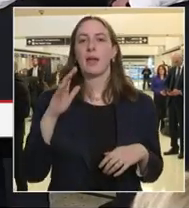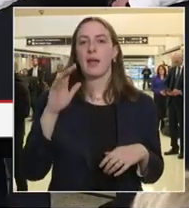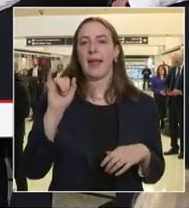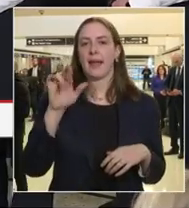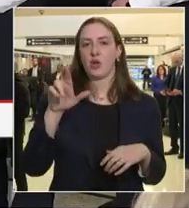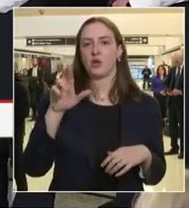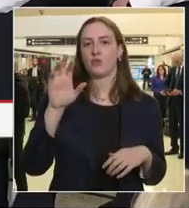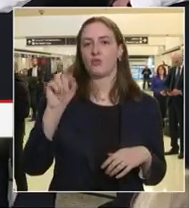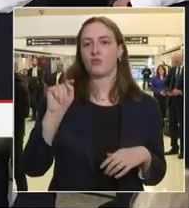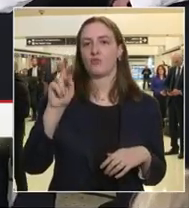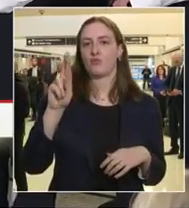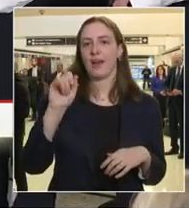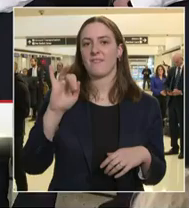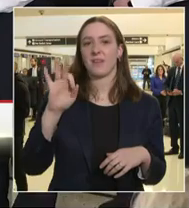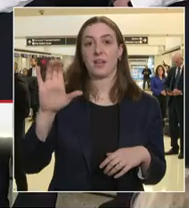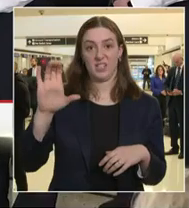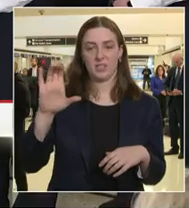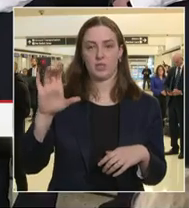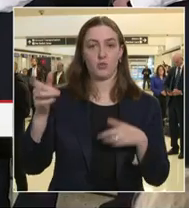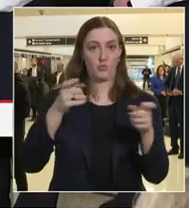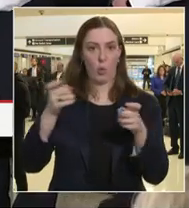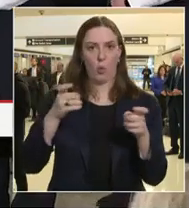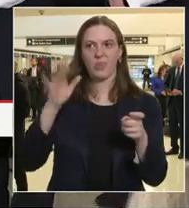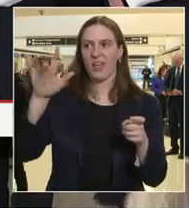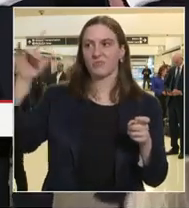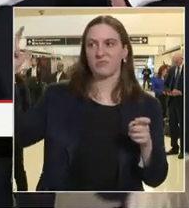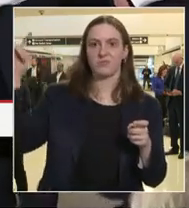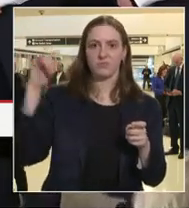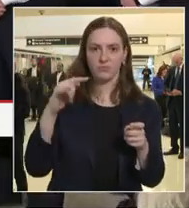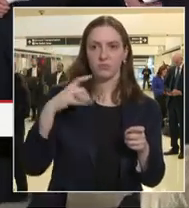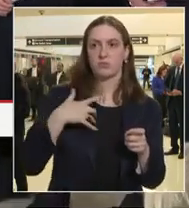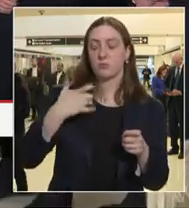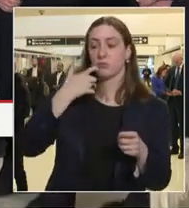statements about that. I don't lead into that answer.